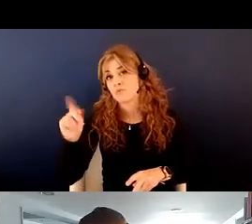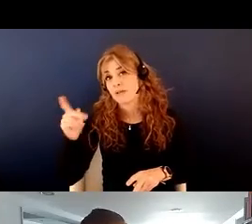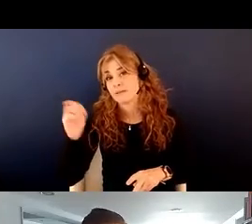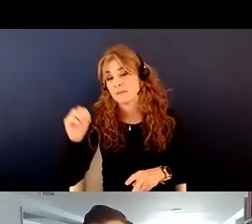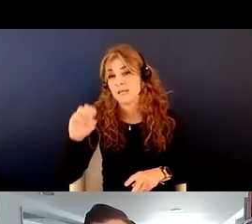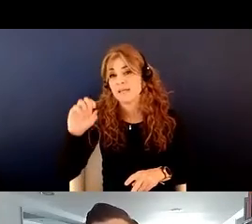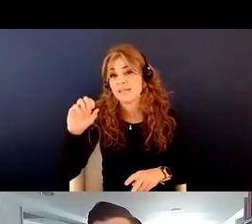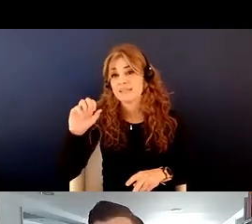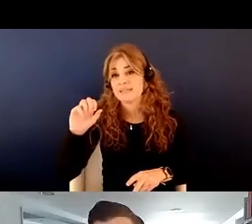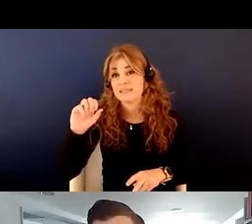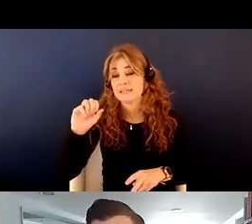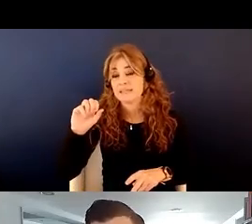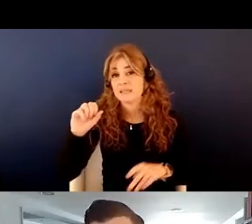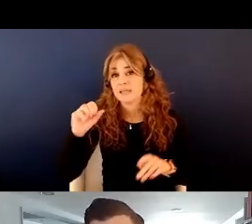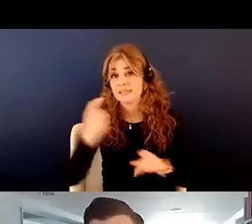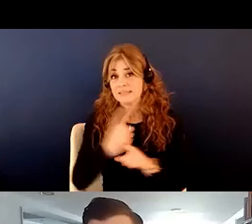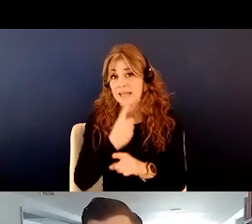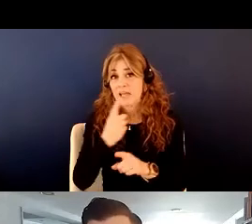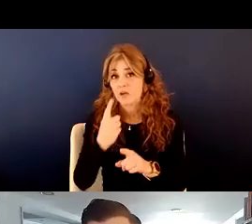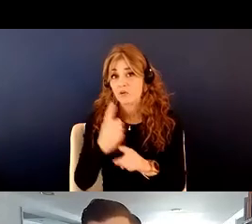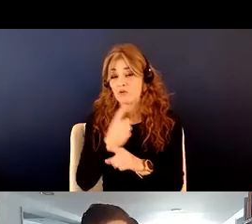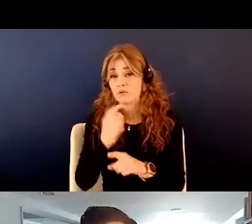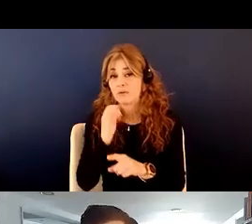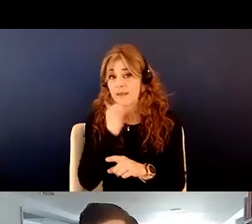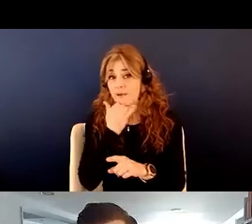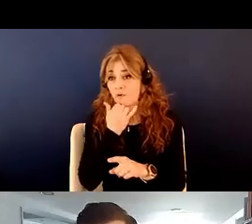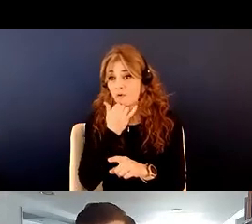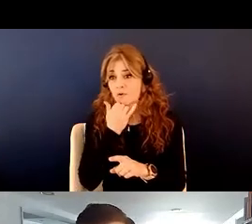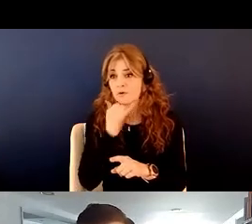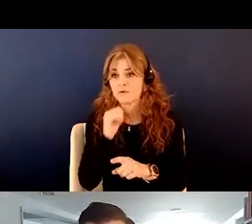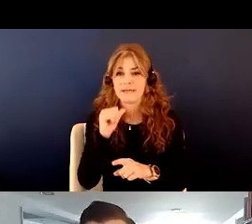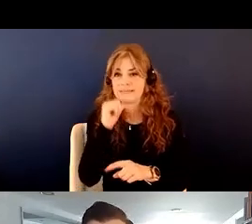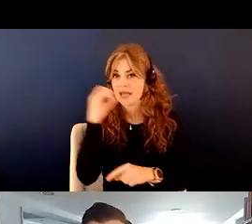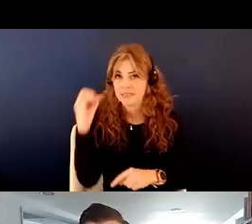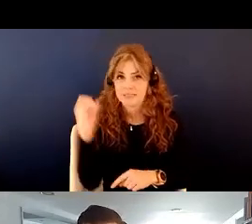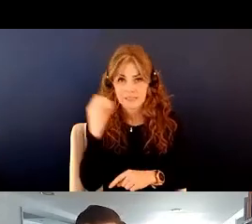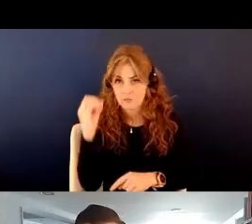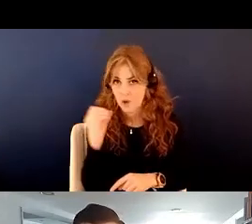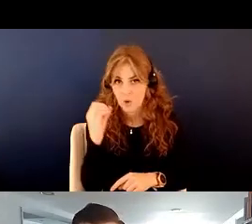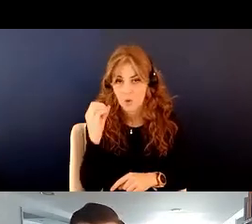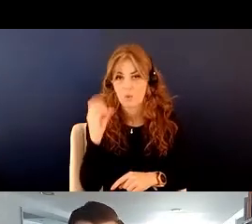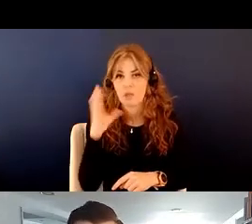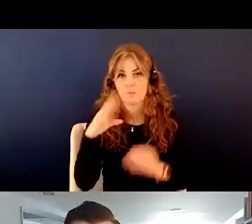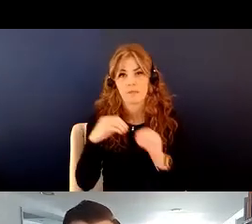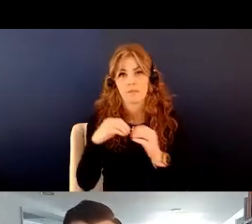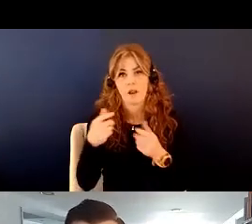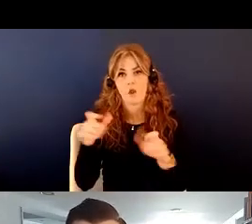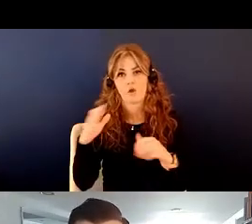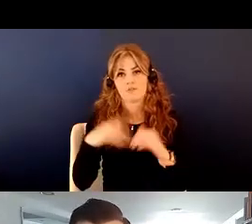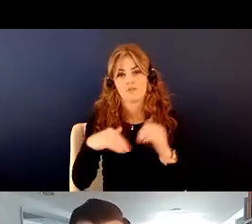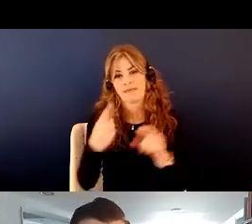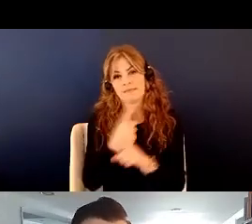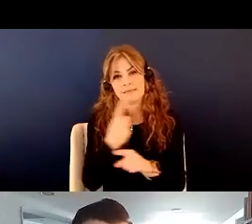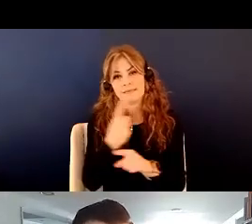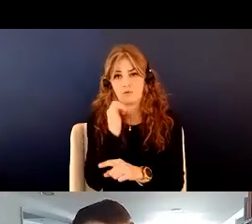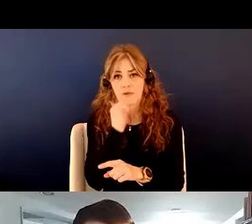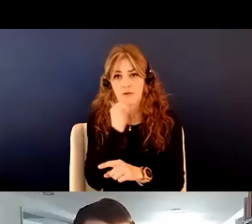mean effects when that between study variance is not 0 is going to be larger than the standard error